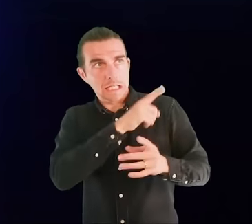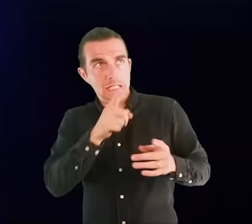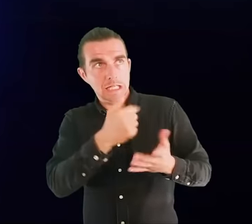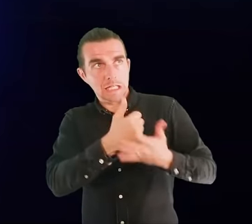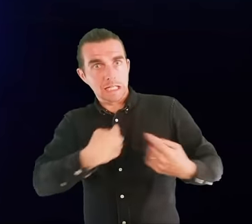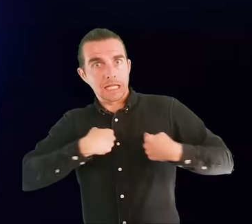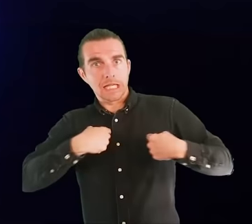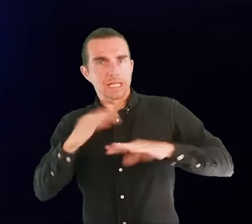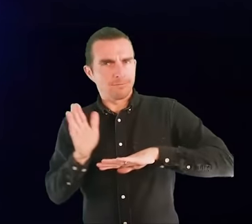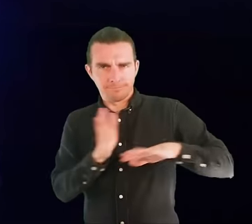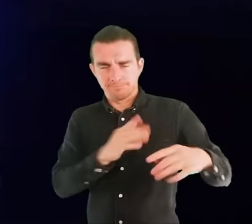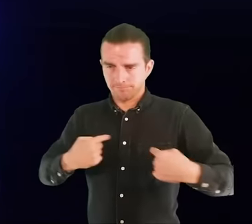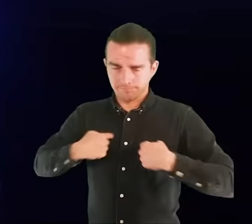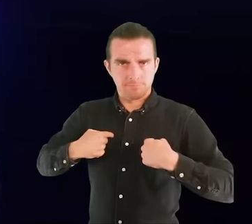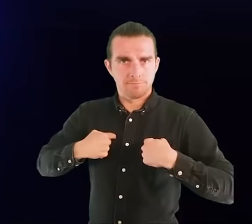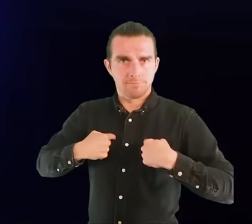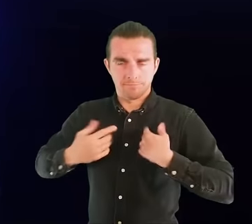planet.